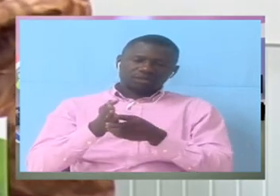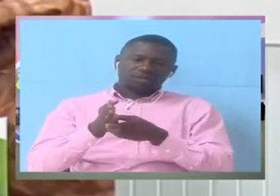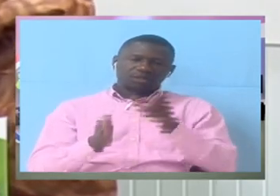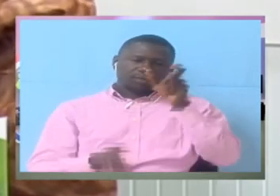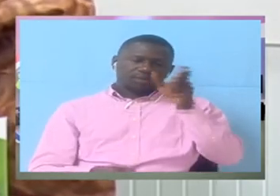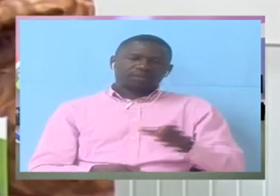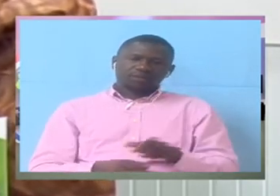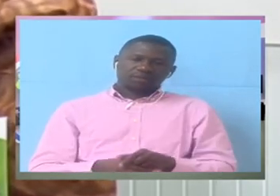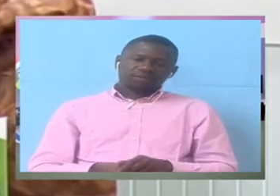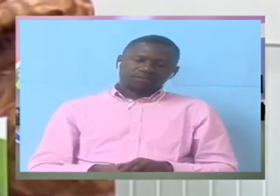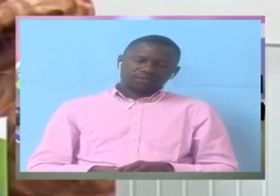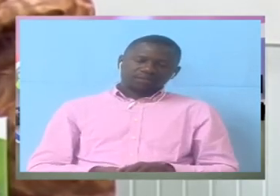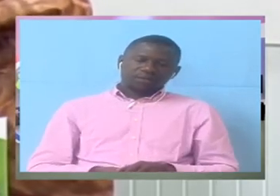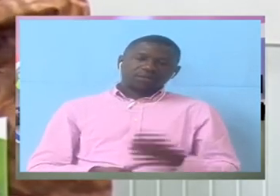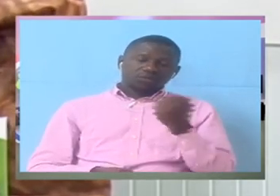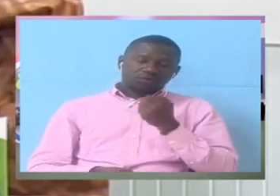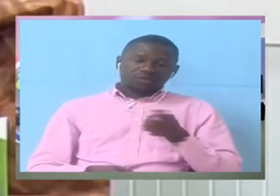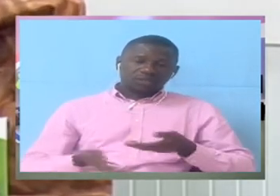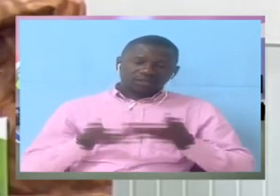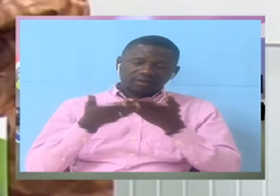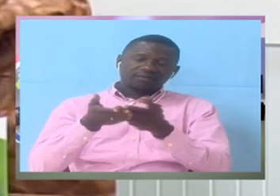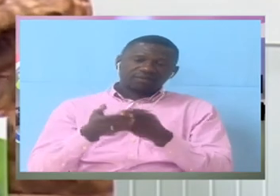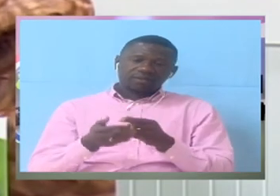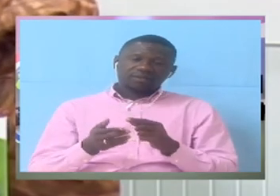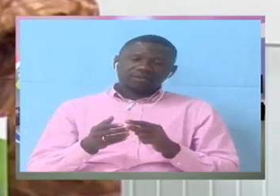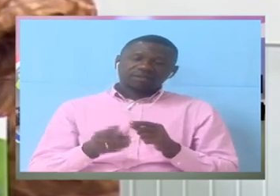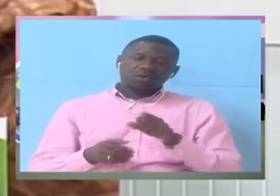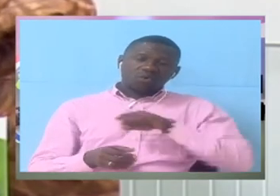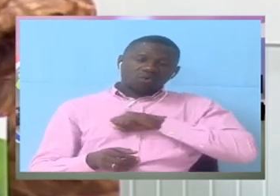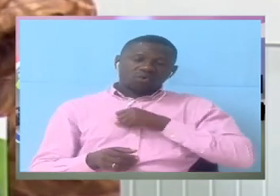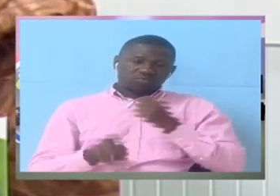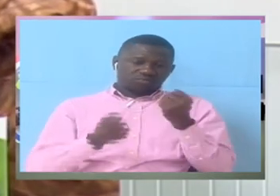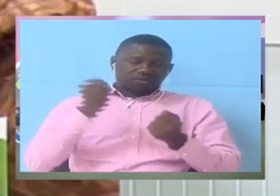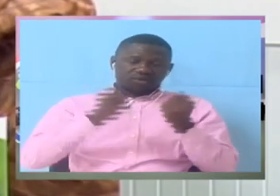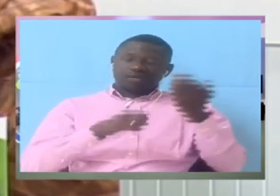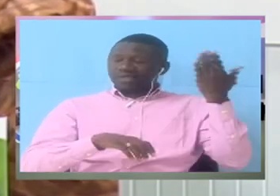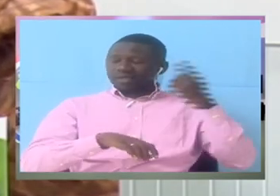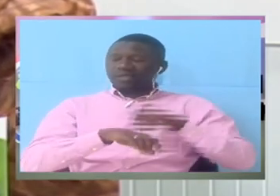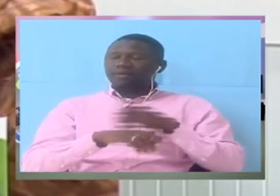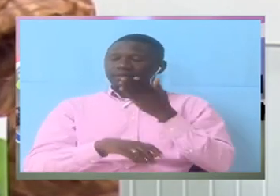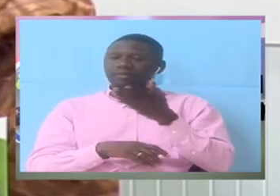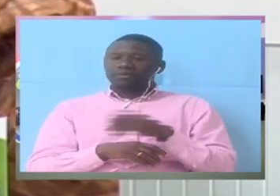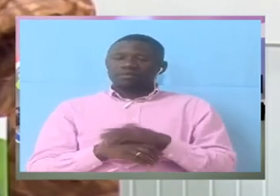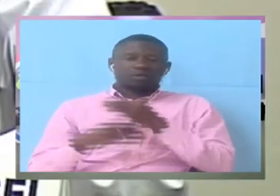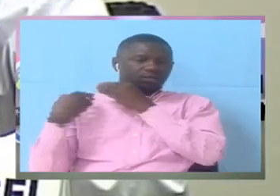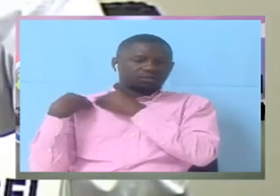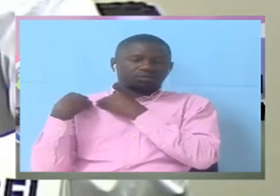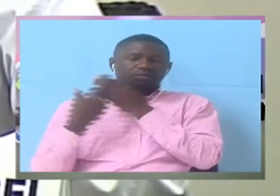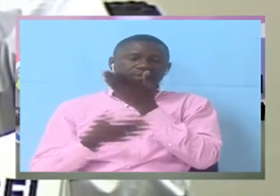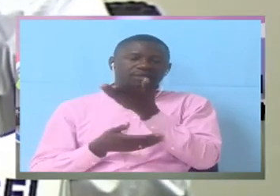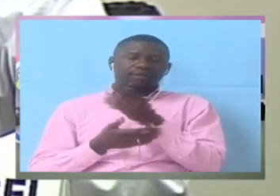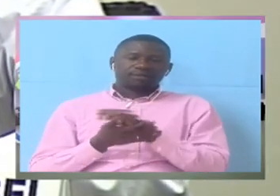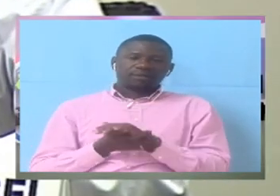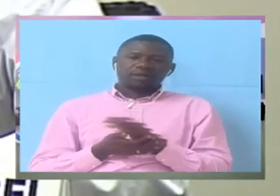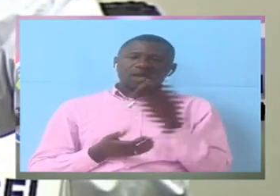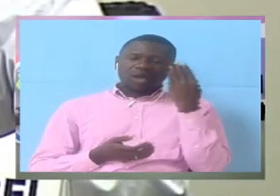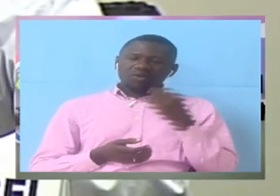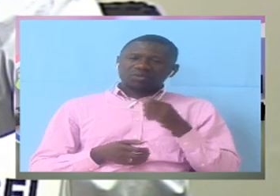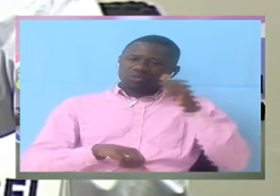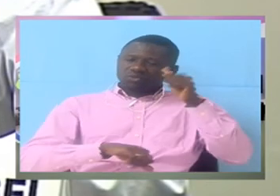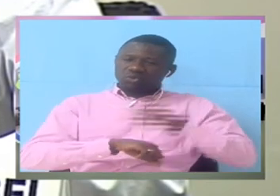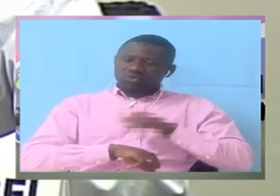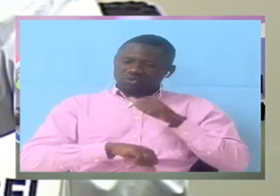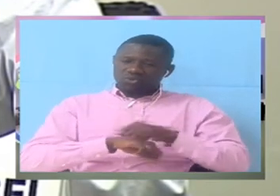Special motor diatar nuata abenunje. He was issued a special vehicle at the time. He was the one there. How did he torture you, Jagai?